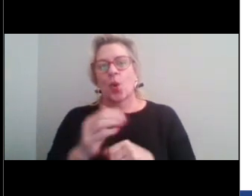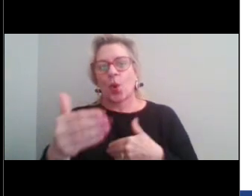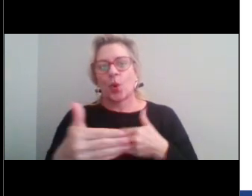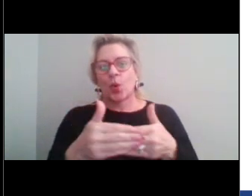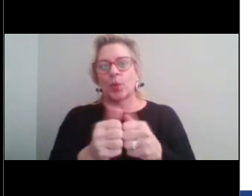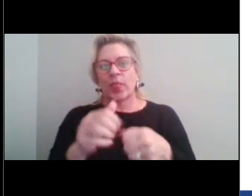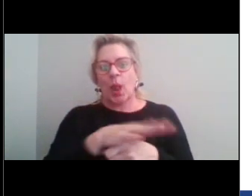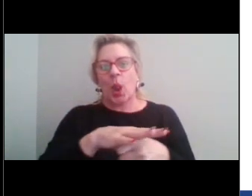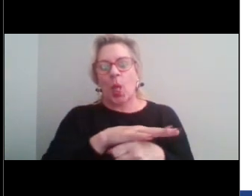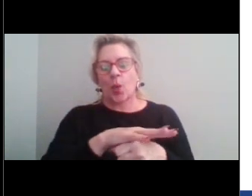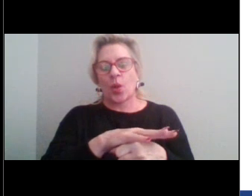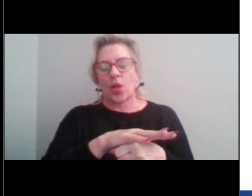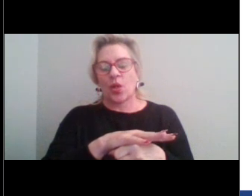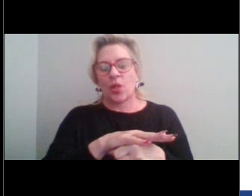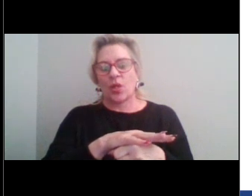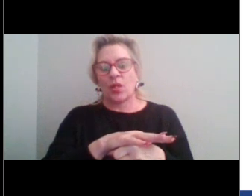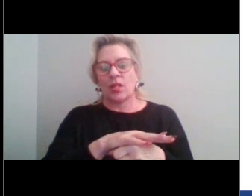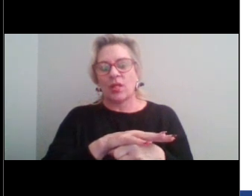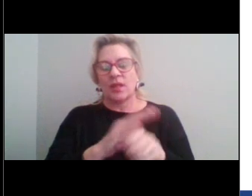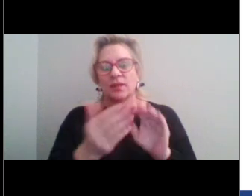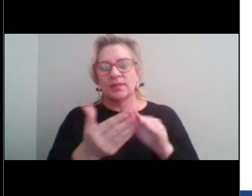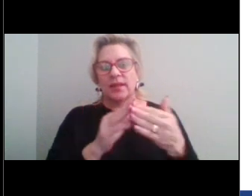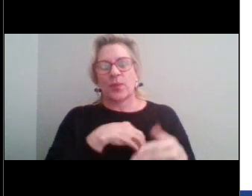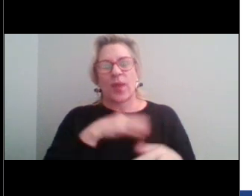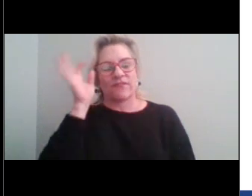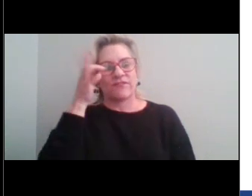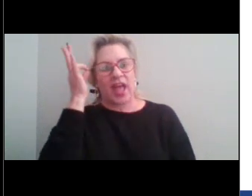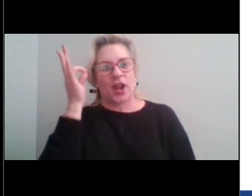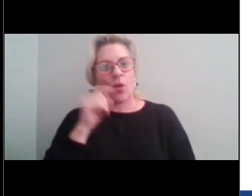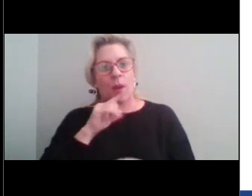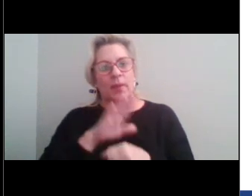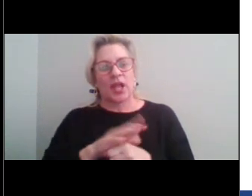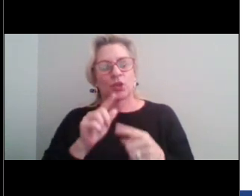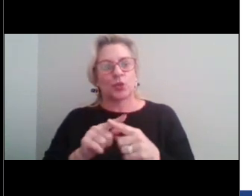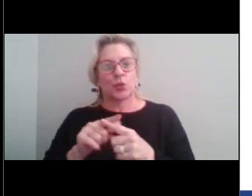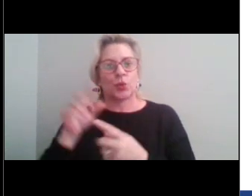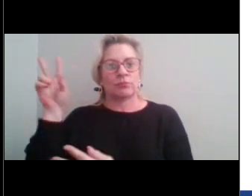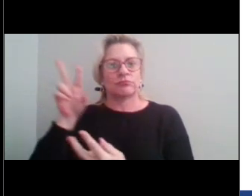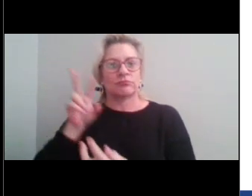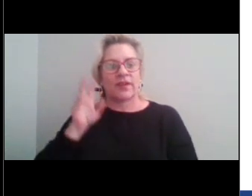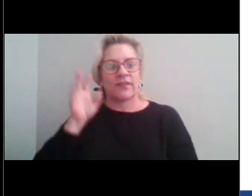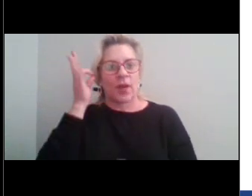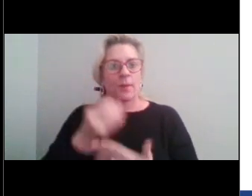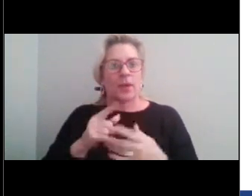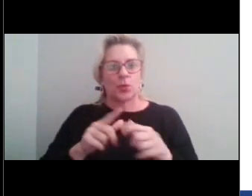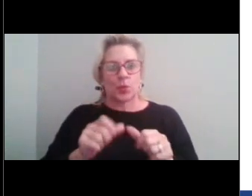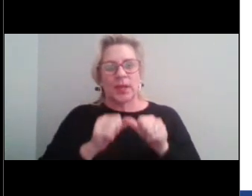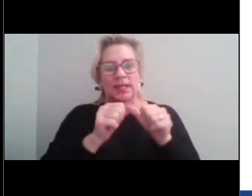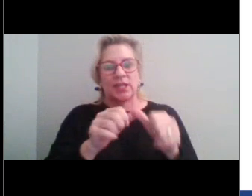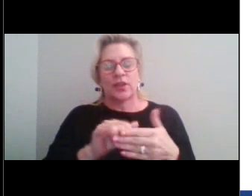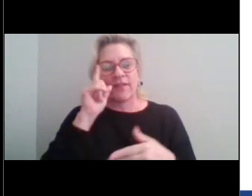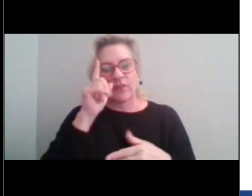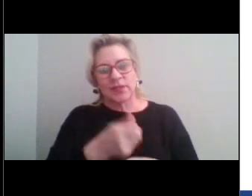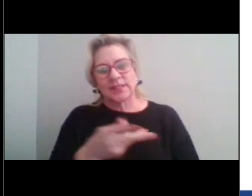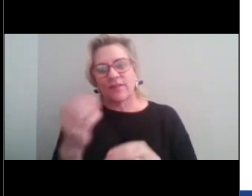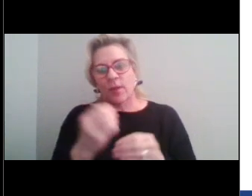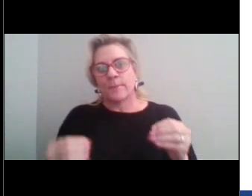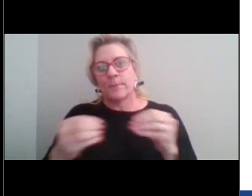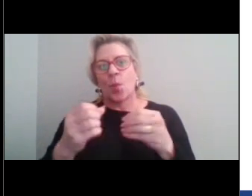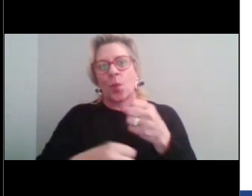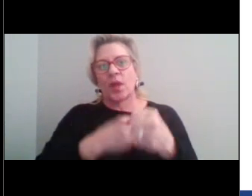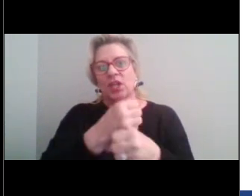friends, and we have some federal applications in now to receive some federal funding to continue that for several more years. On the